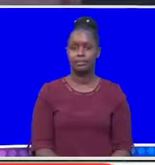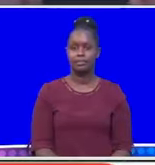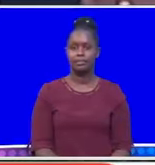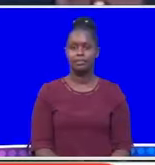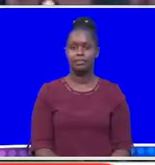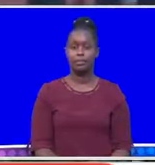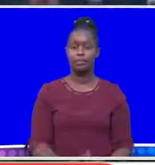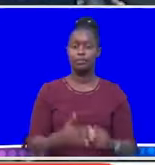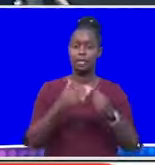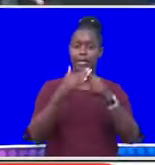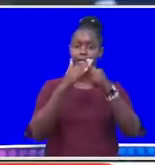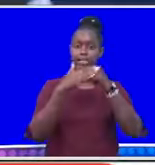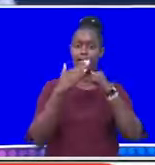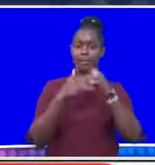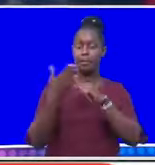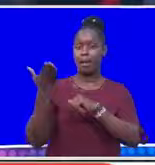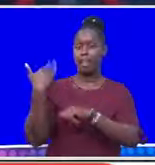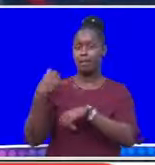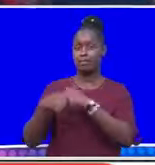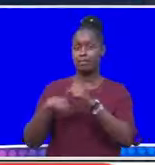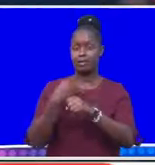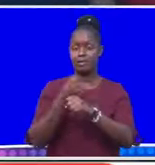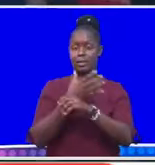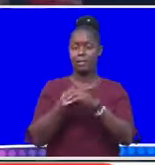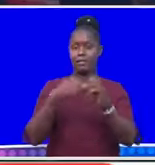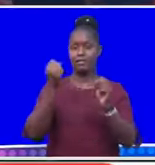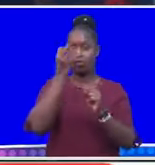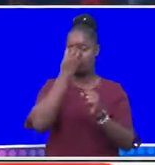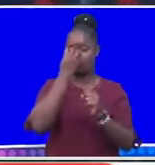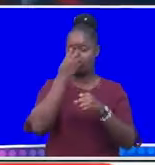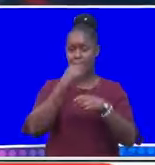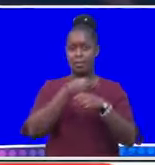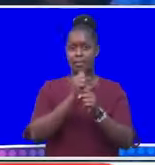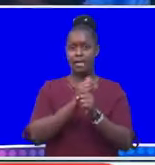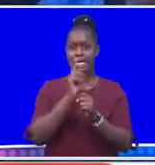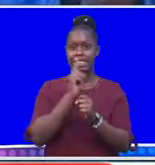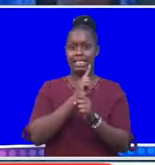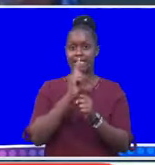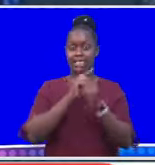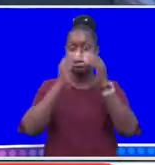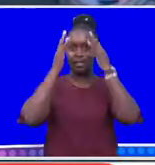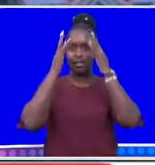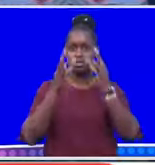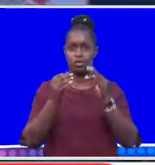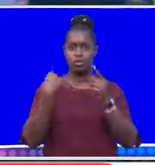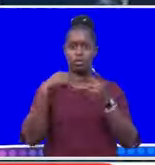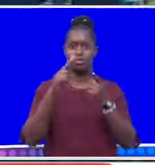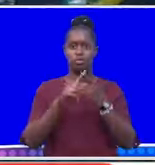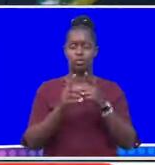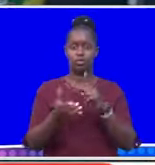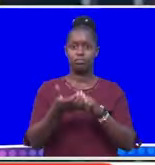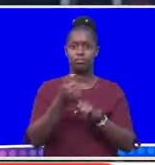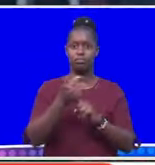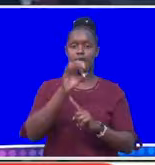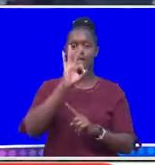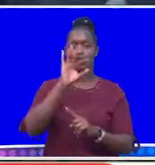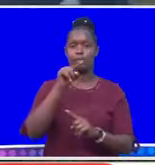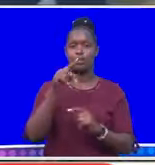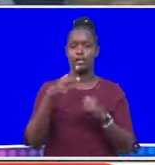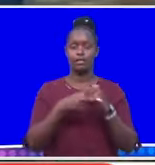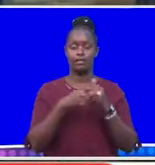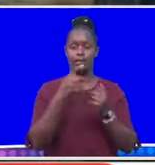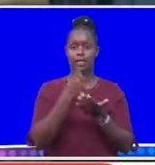In September last year, President William Ruto made the tough decision to cut this year's 3.7 trillion shillings